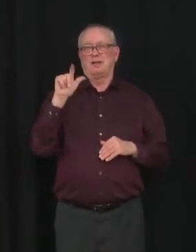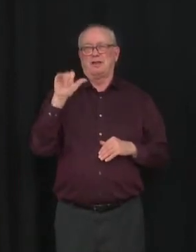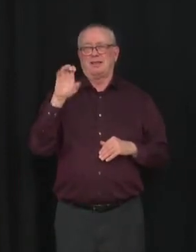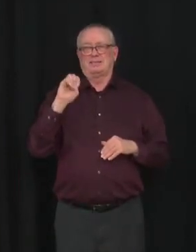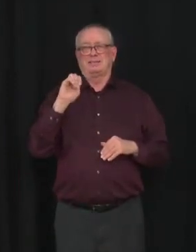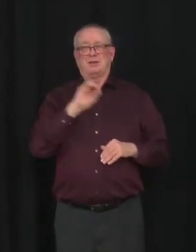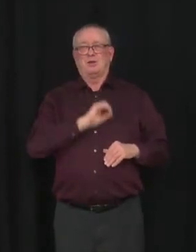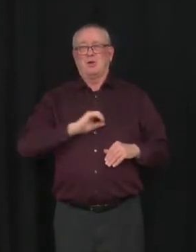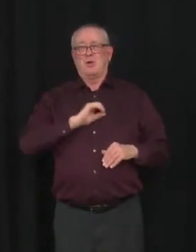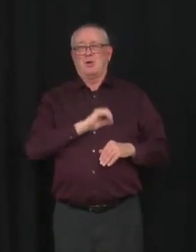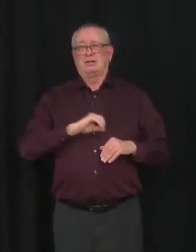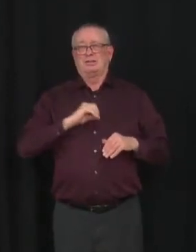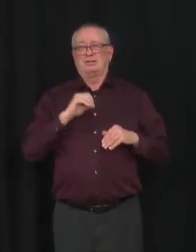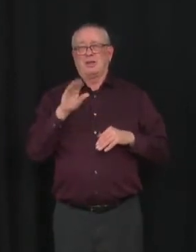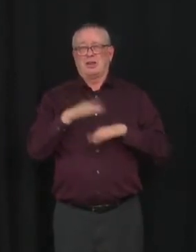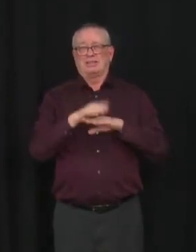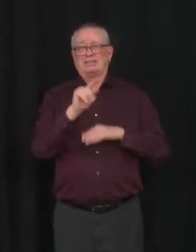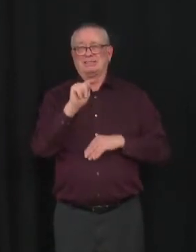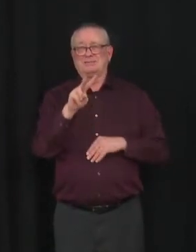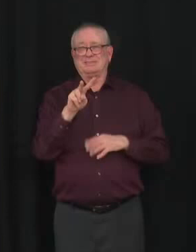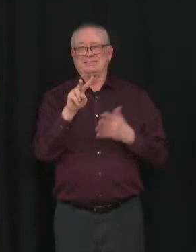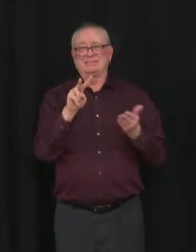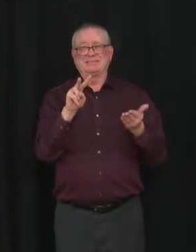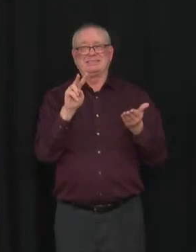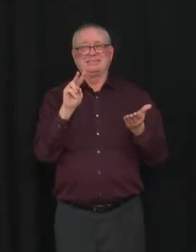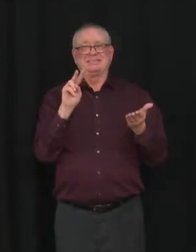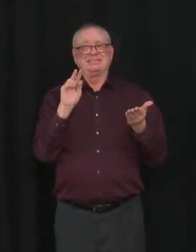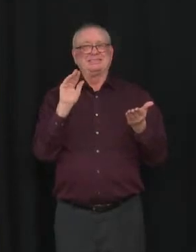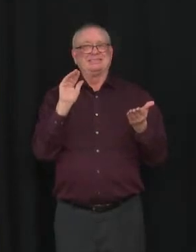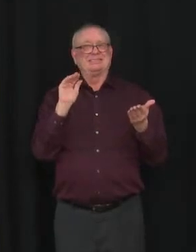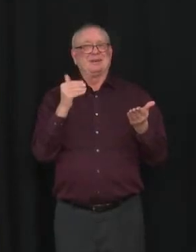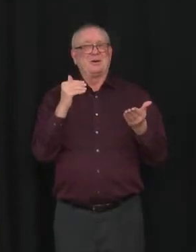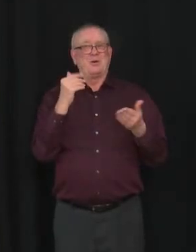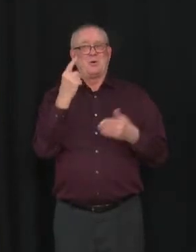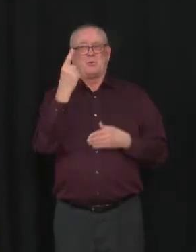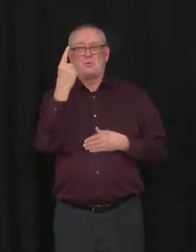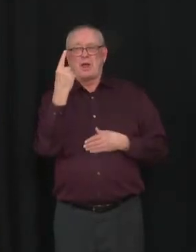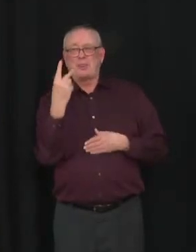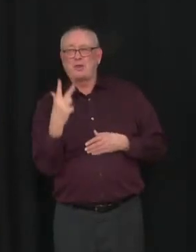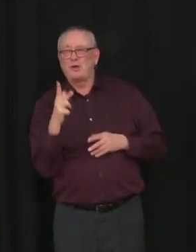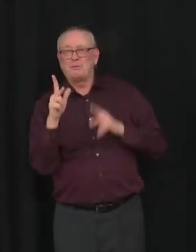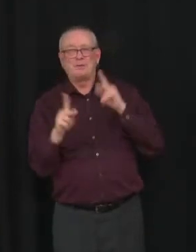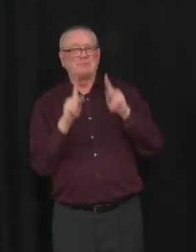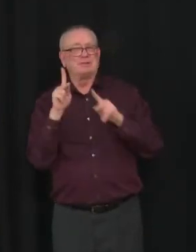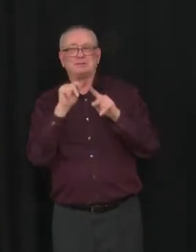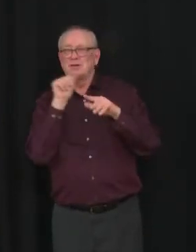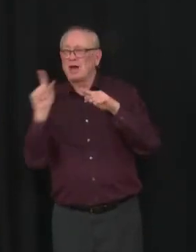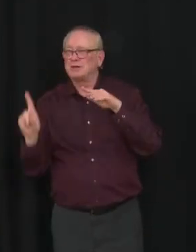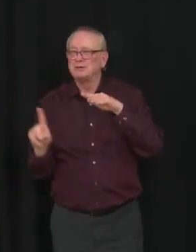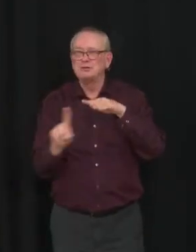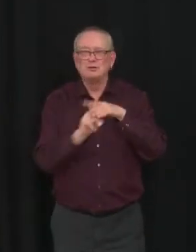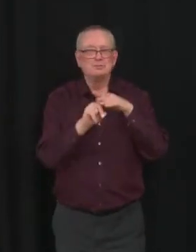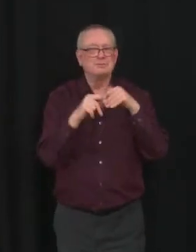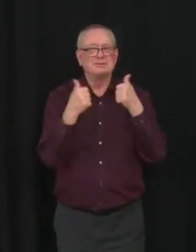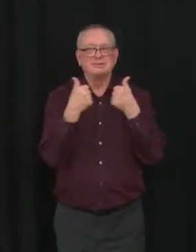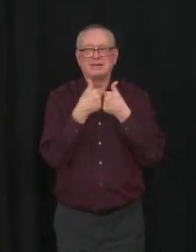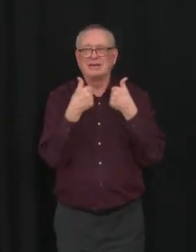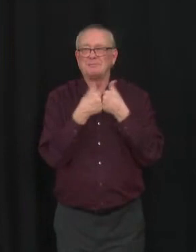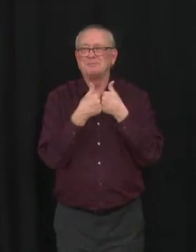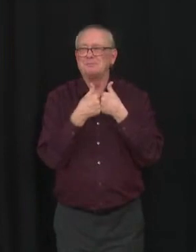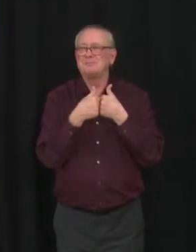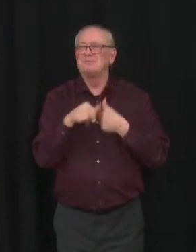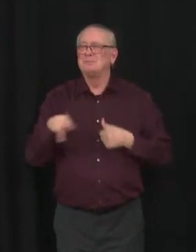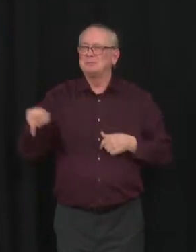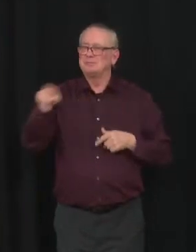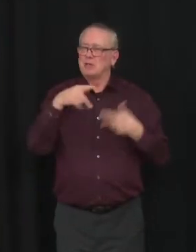and apparently a third of the ticket holders did not come to the game. So these are people already changing their patterns of